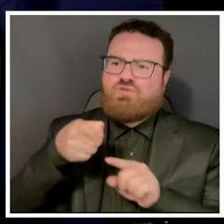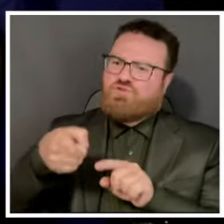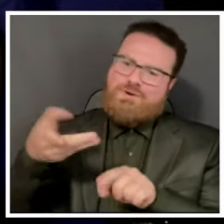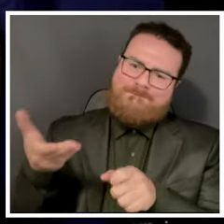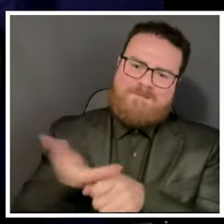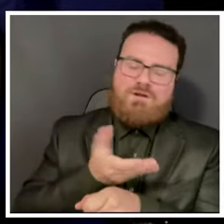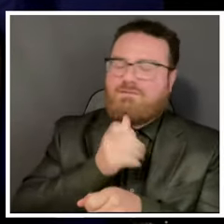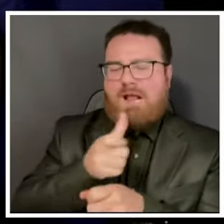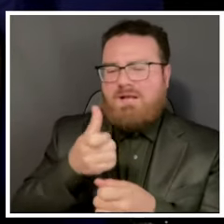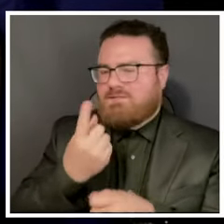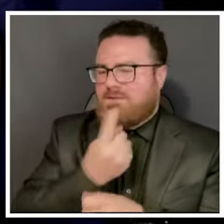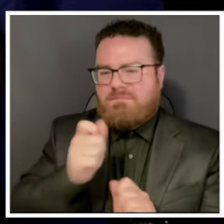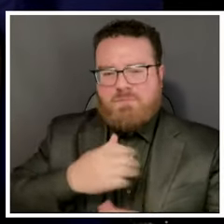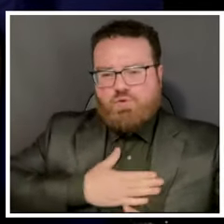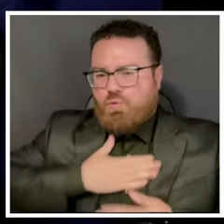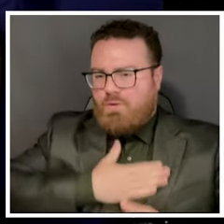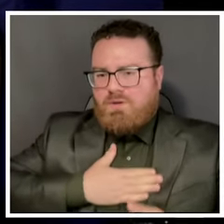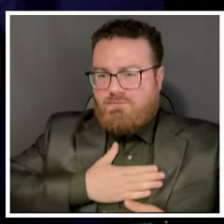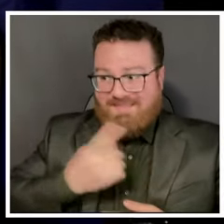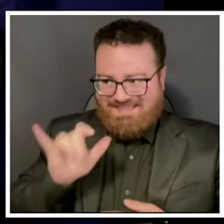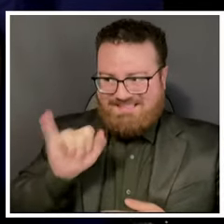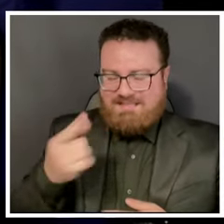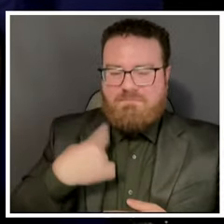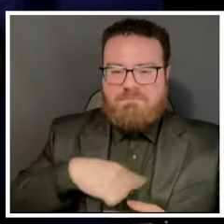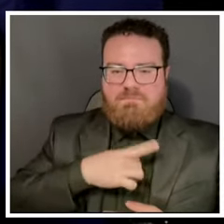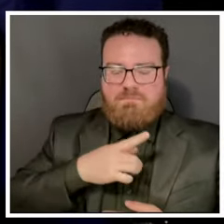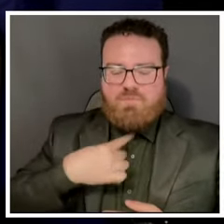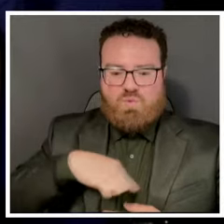that people worried about. And